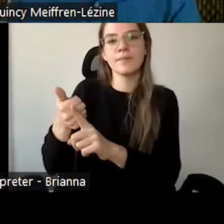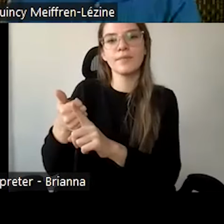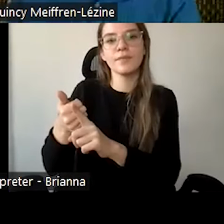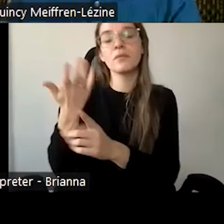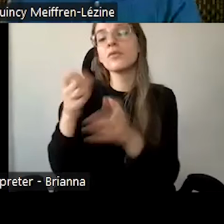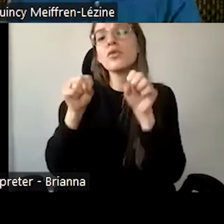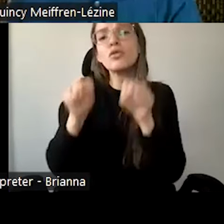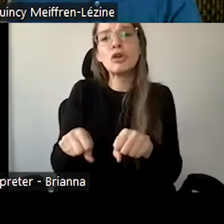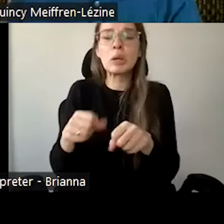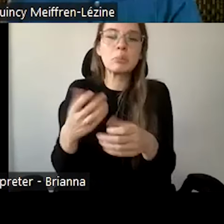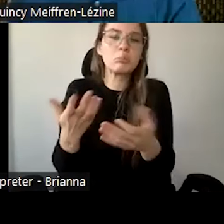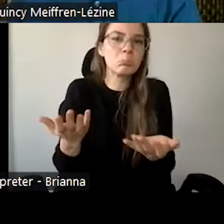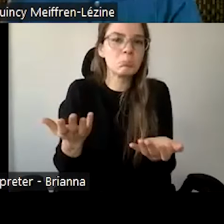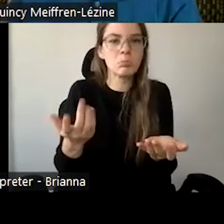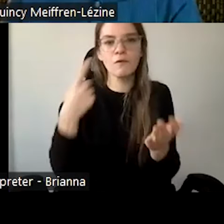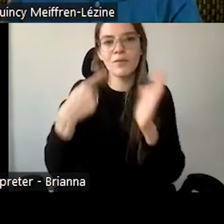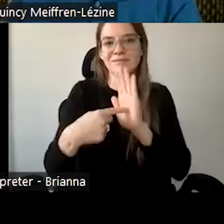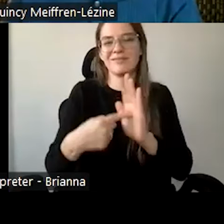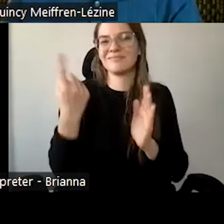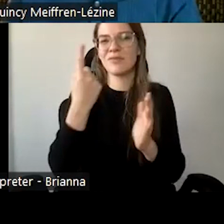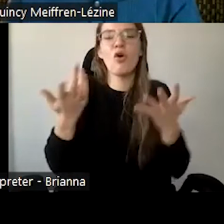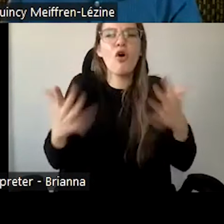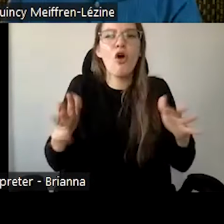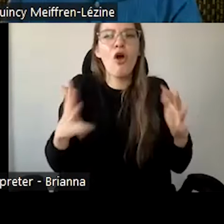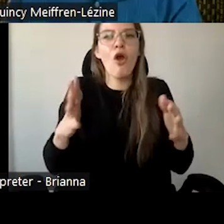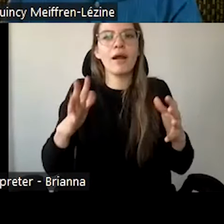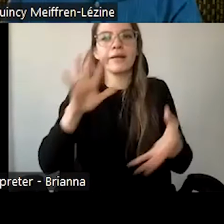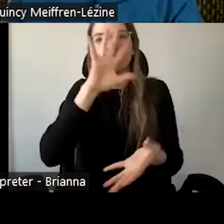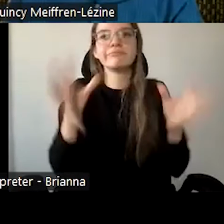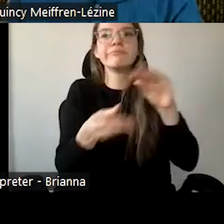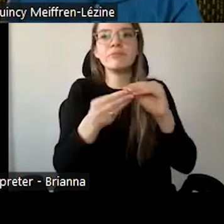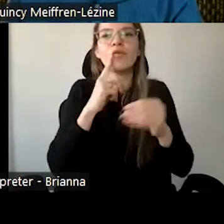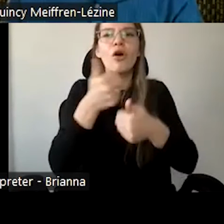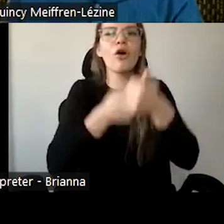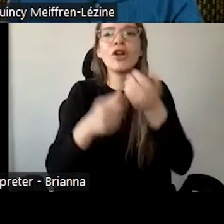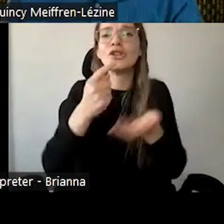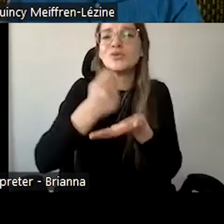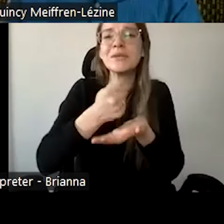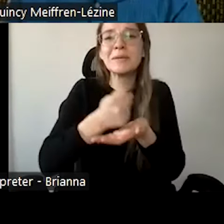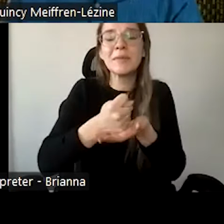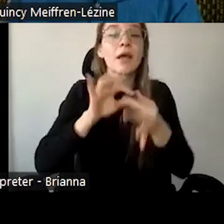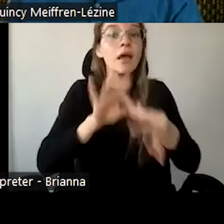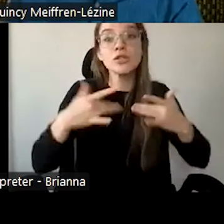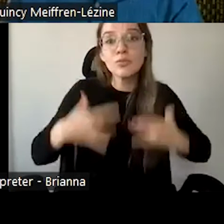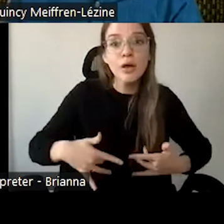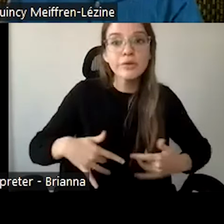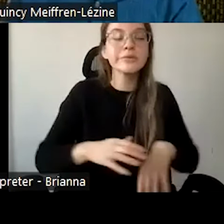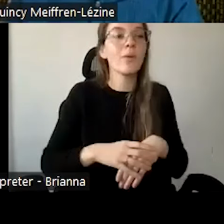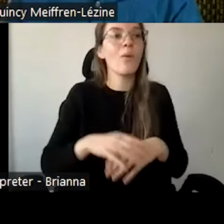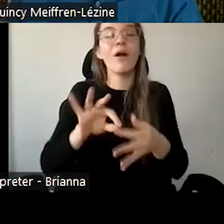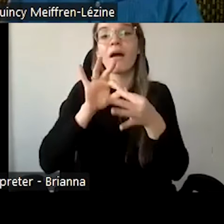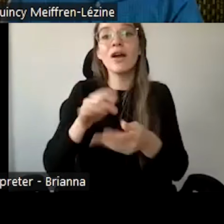something that is already in the treatment realm for depression, or in the treatment